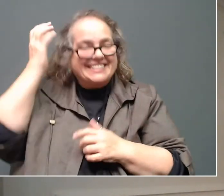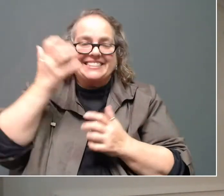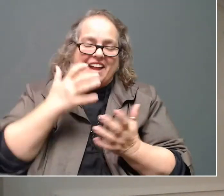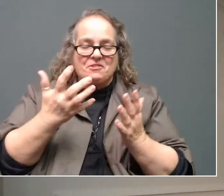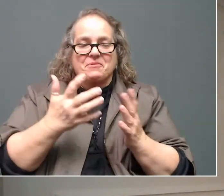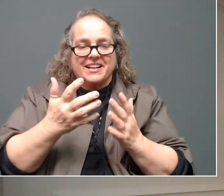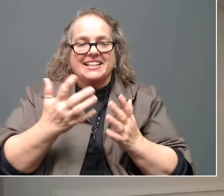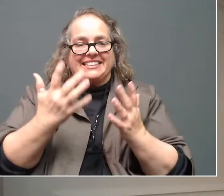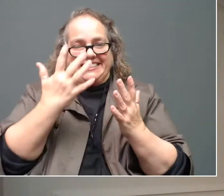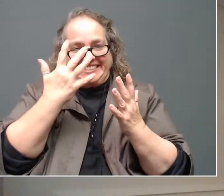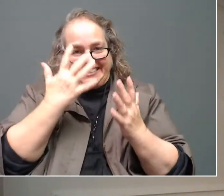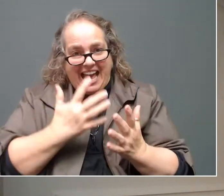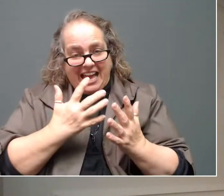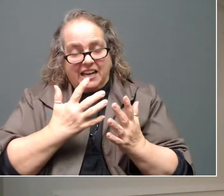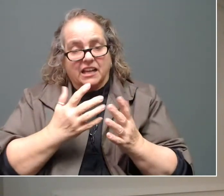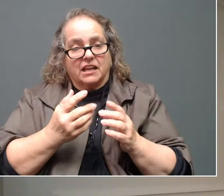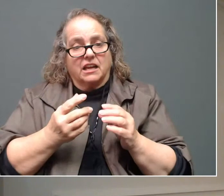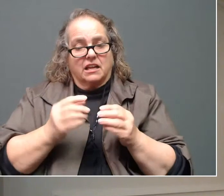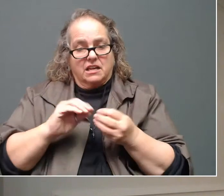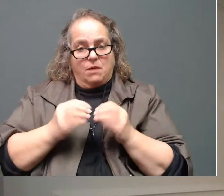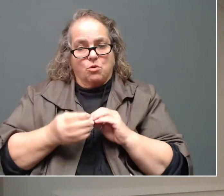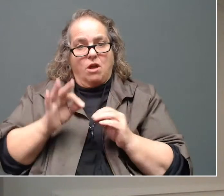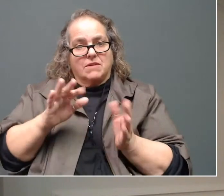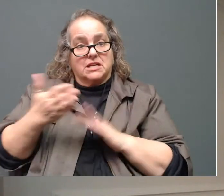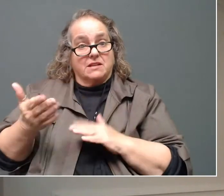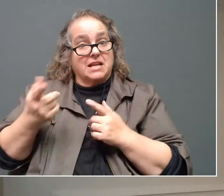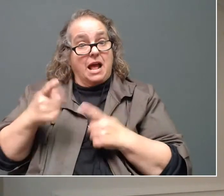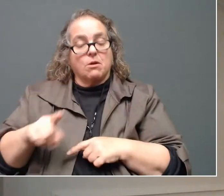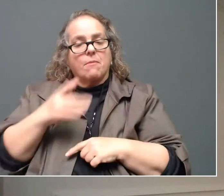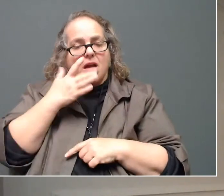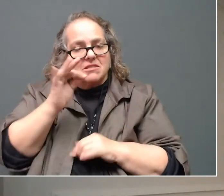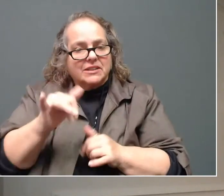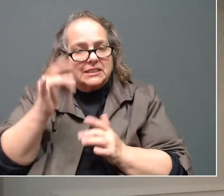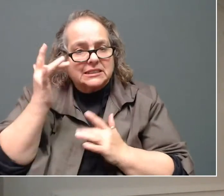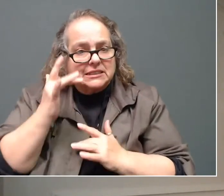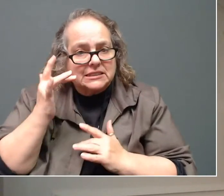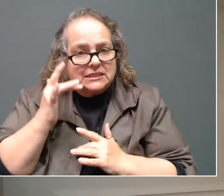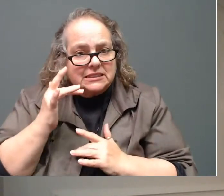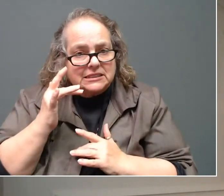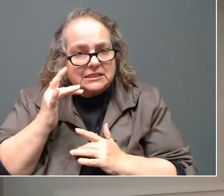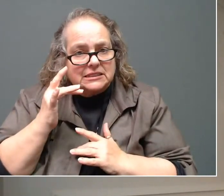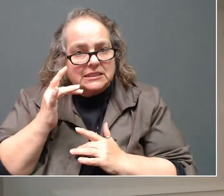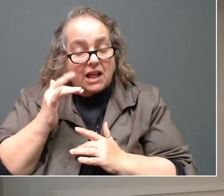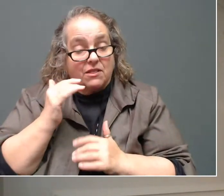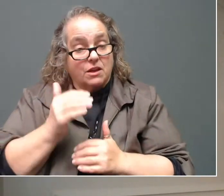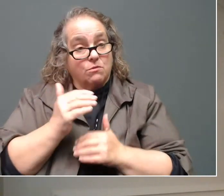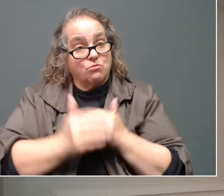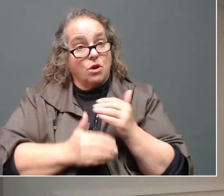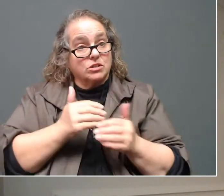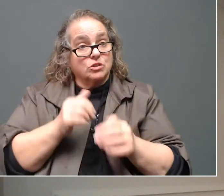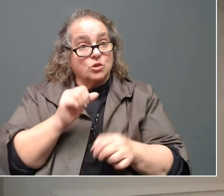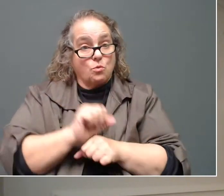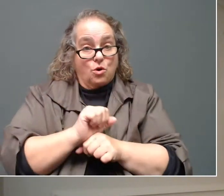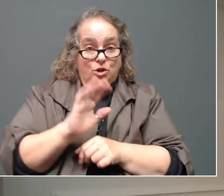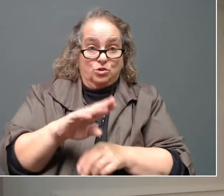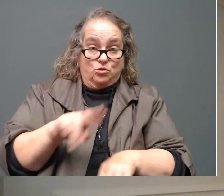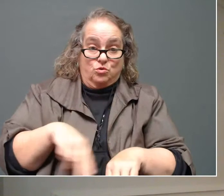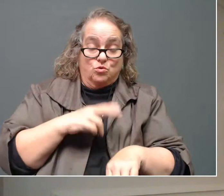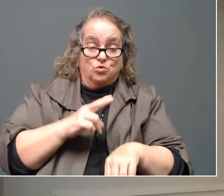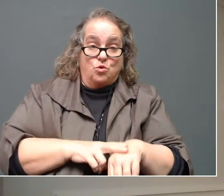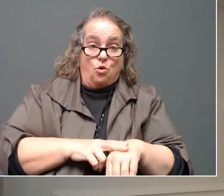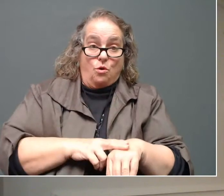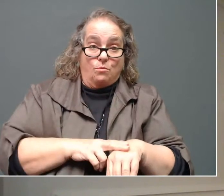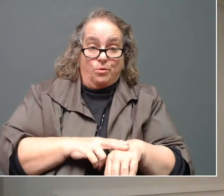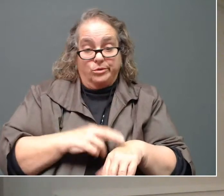deaths that has occurred because of this disease. And it's this process working its normal course. It's a process